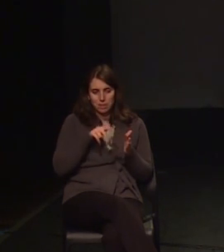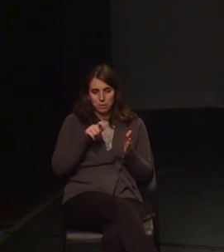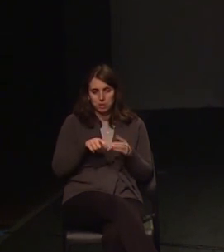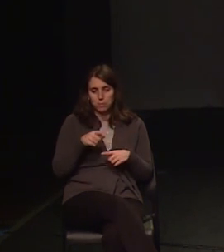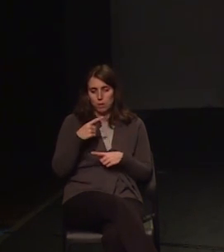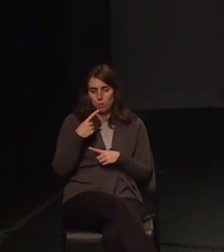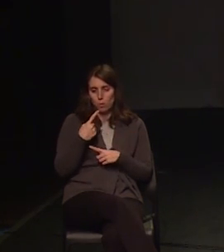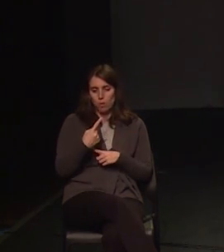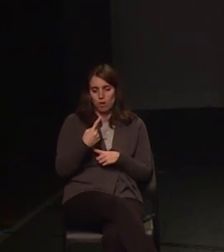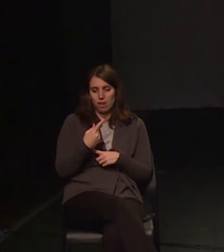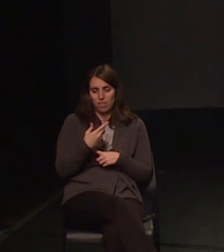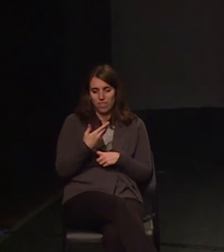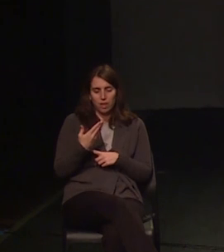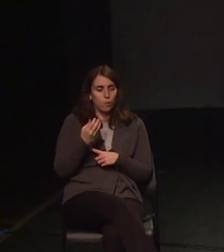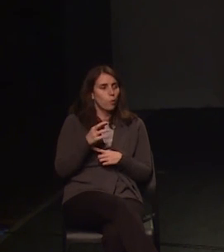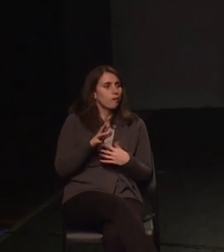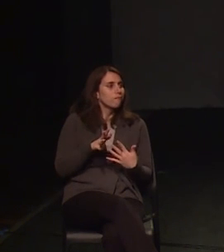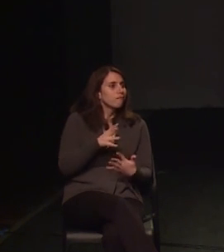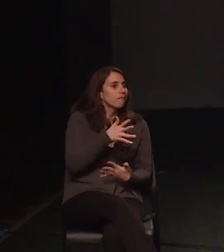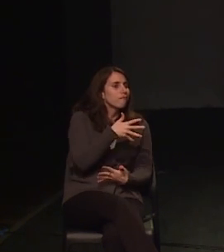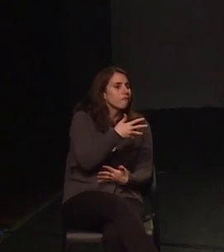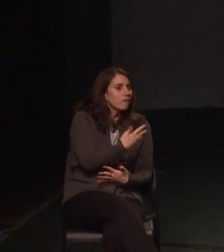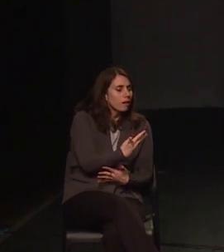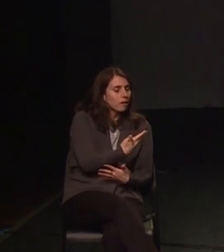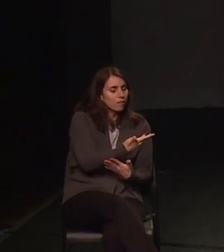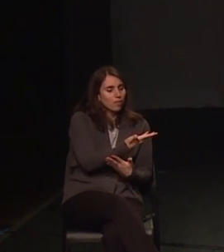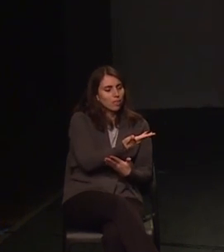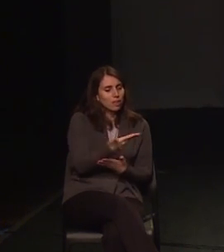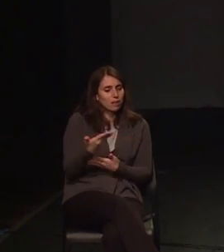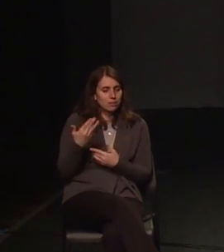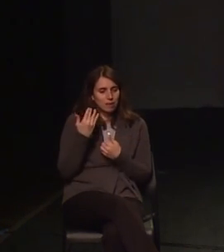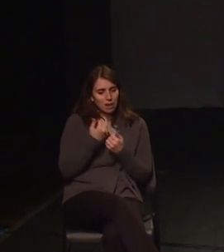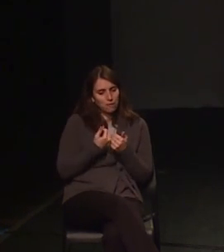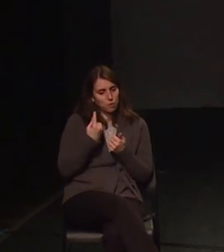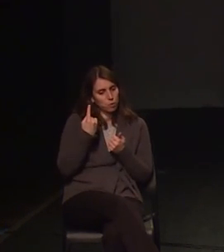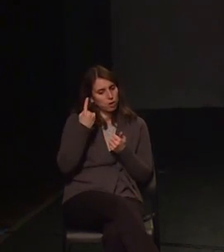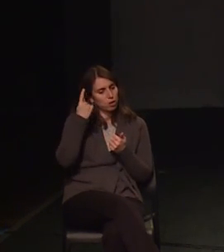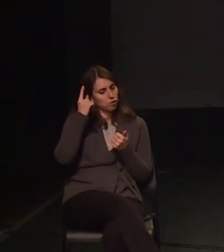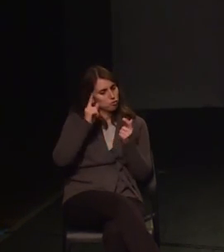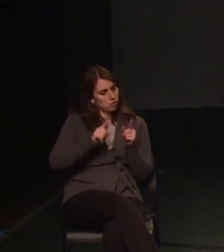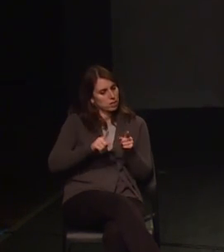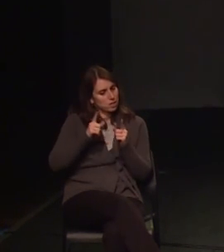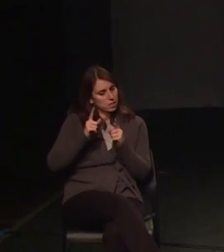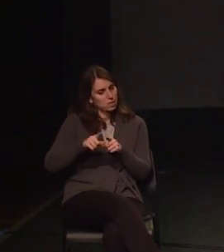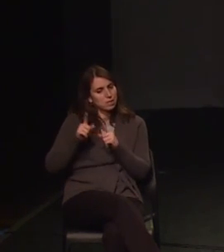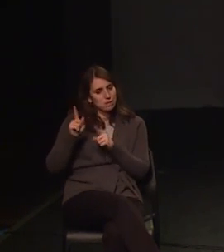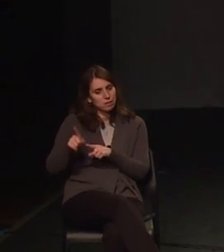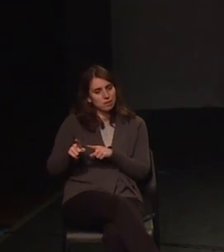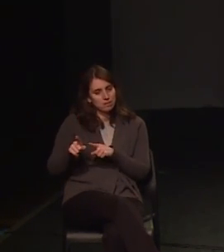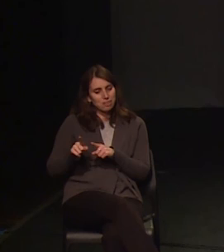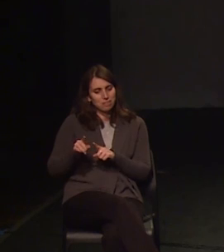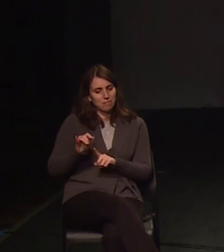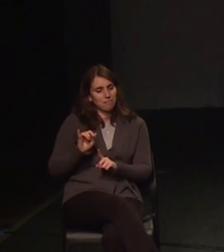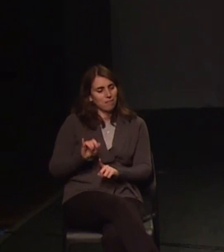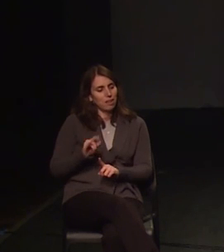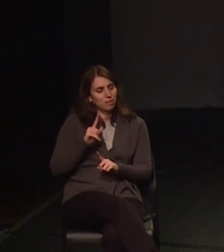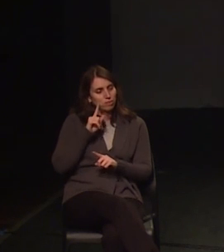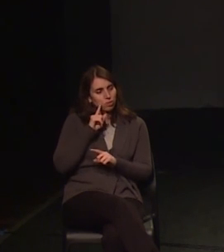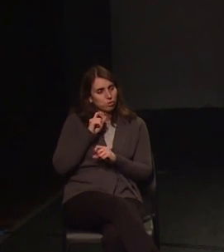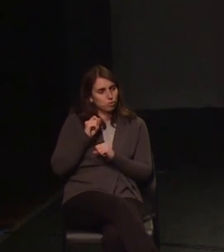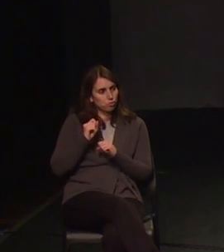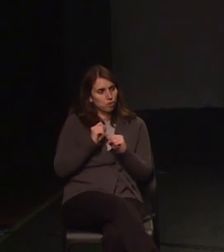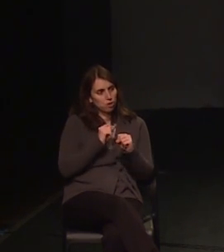thing, that there have to be five things that everybody agrees about as strategy in this